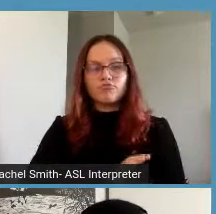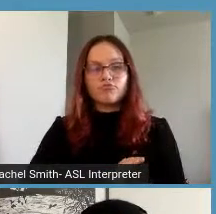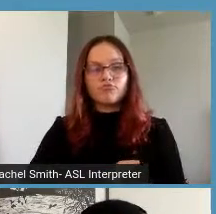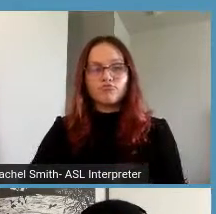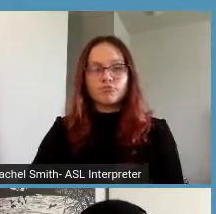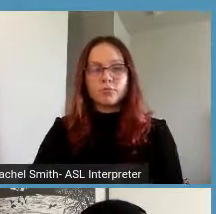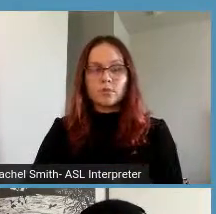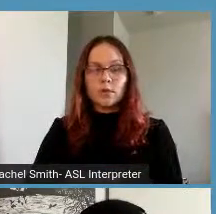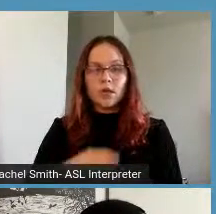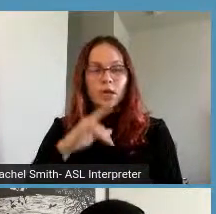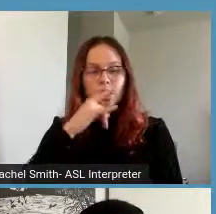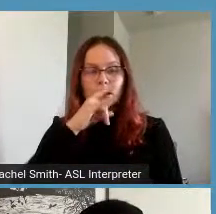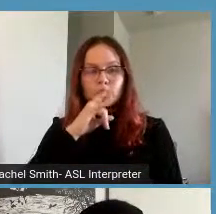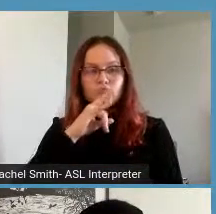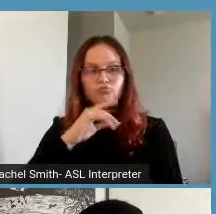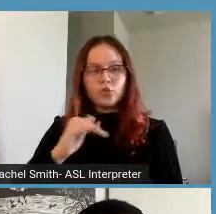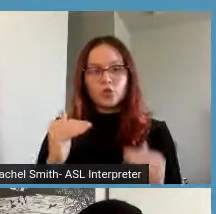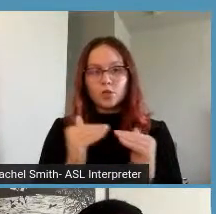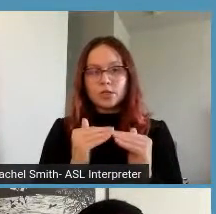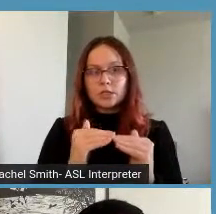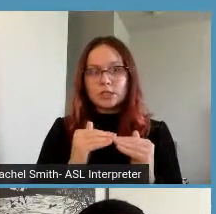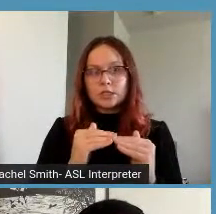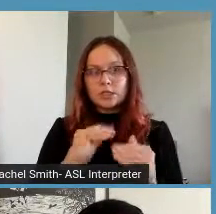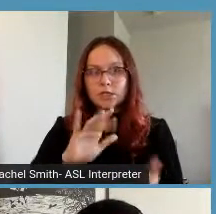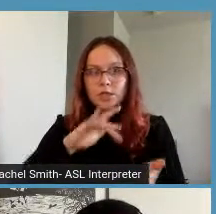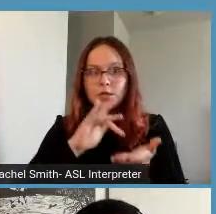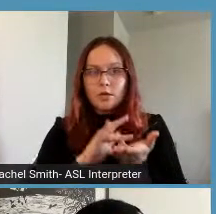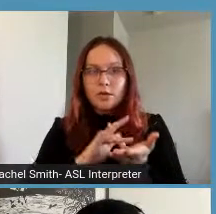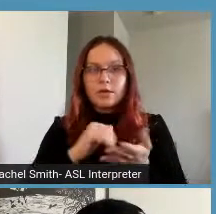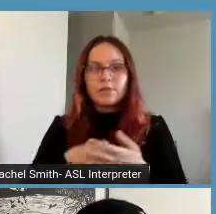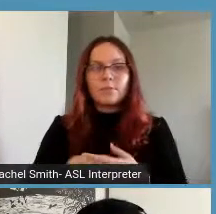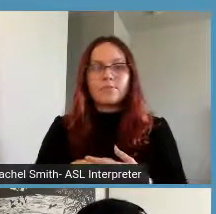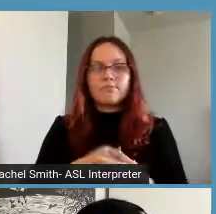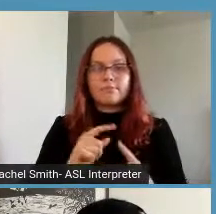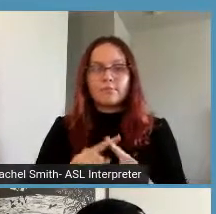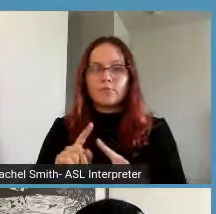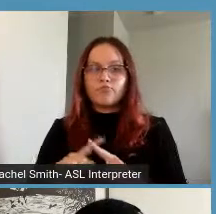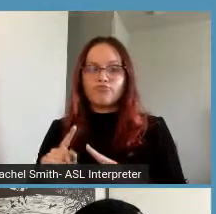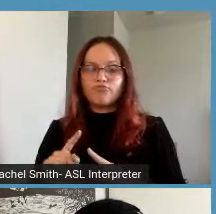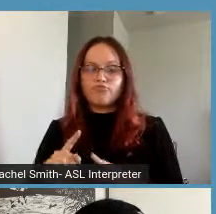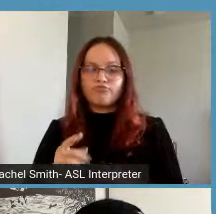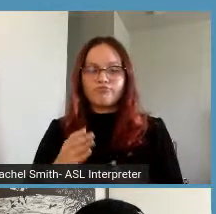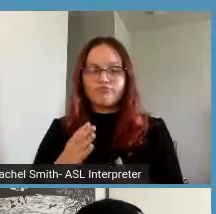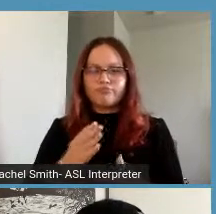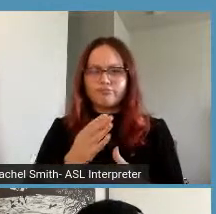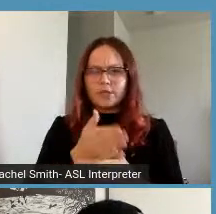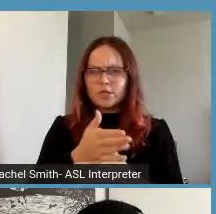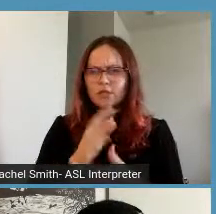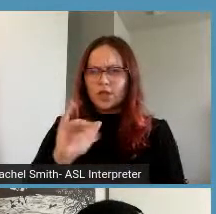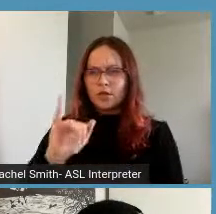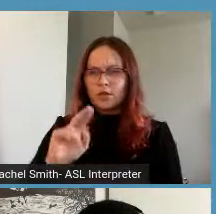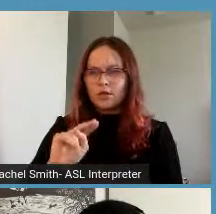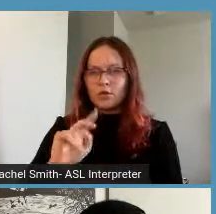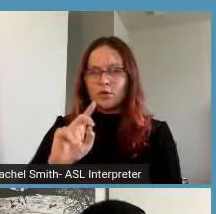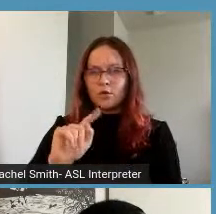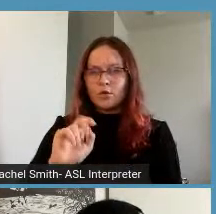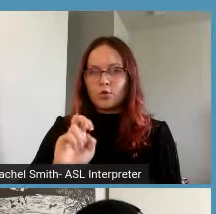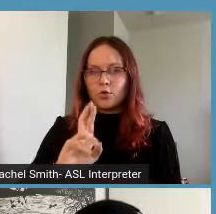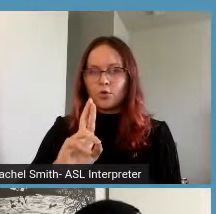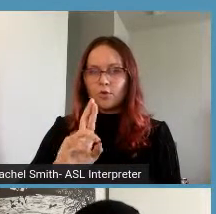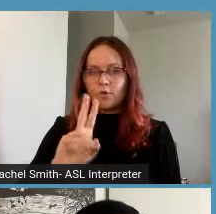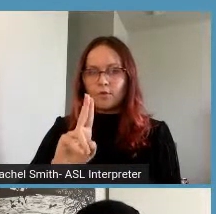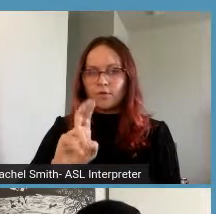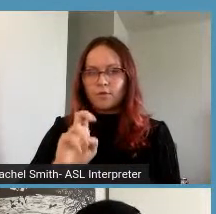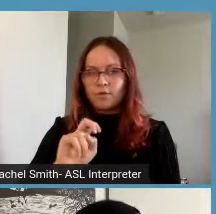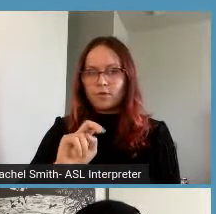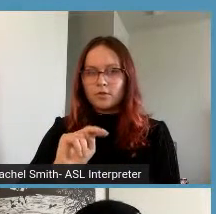Center, and some of the first kind of interventions of this kind in the country, certainly in Chicago. They protected immigrants'